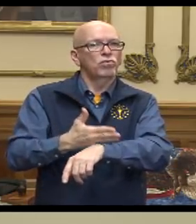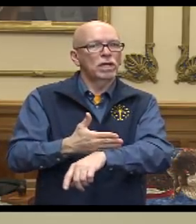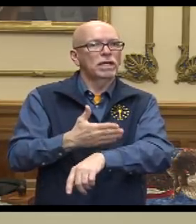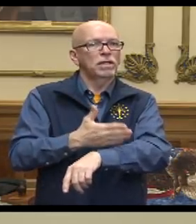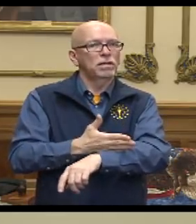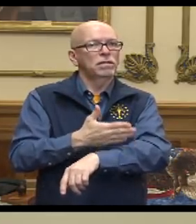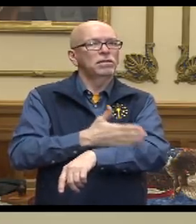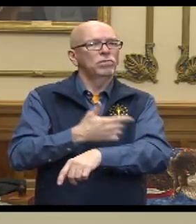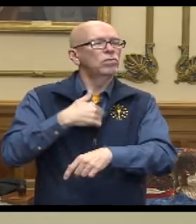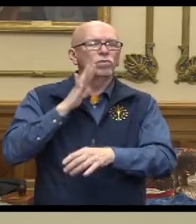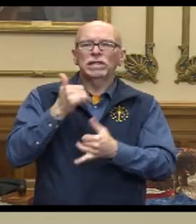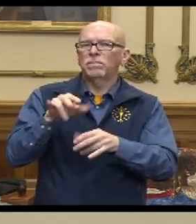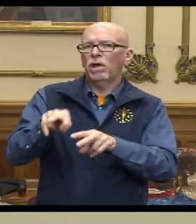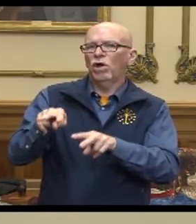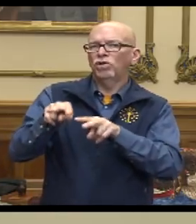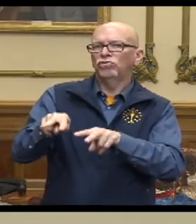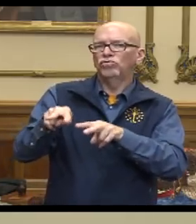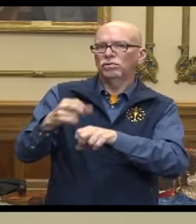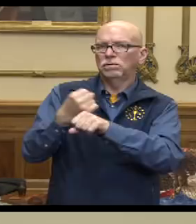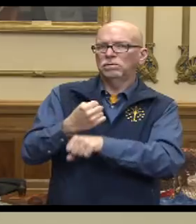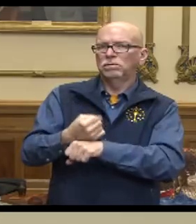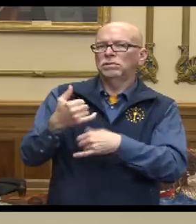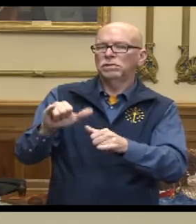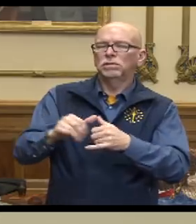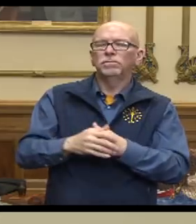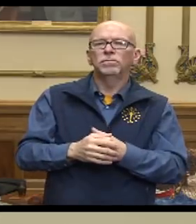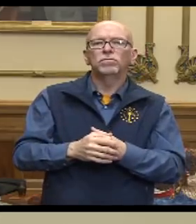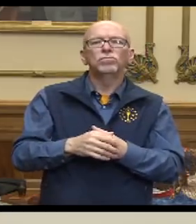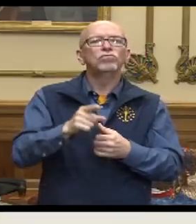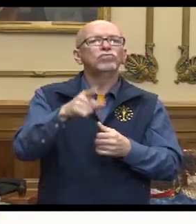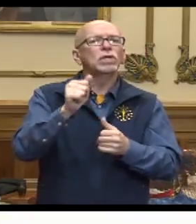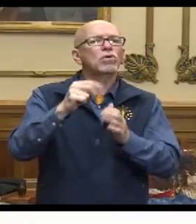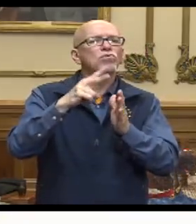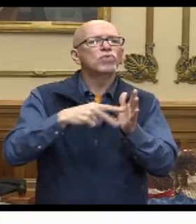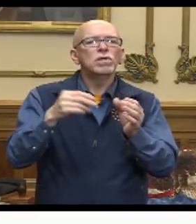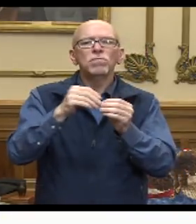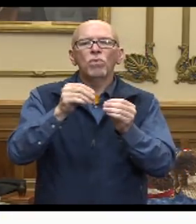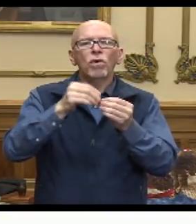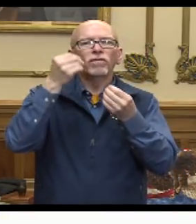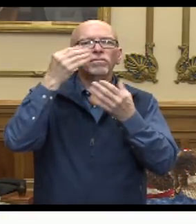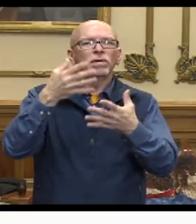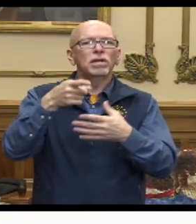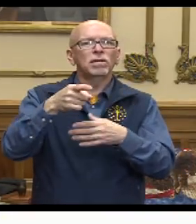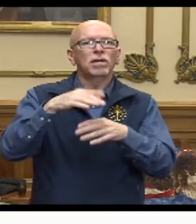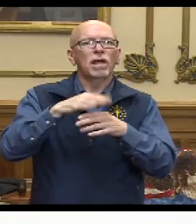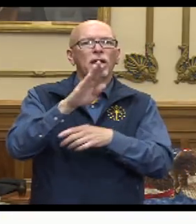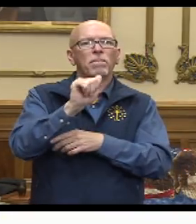we'll carefully monitor. You can read more about this at